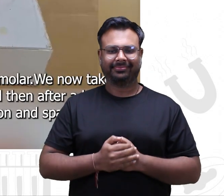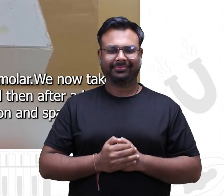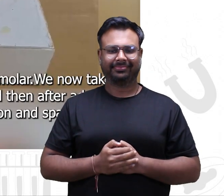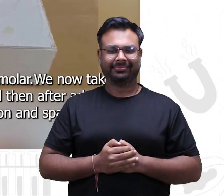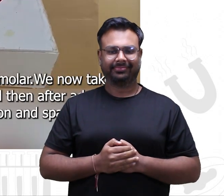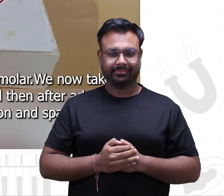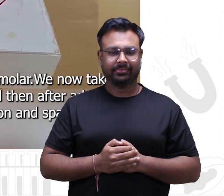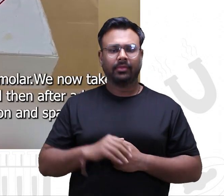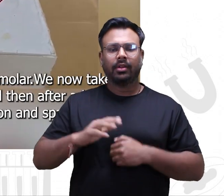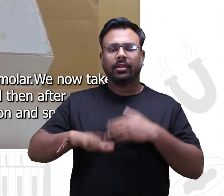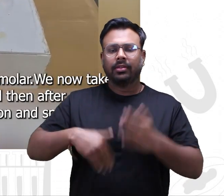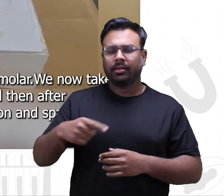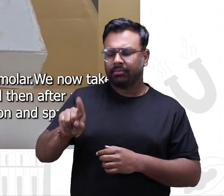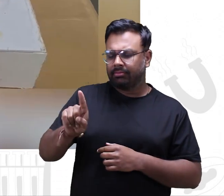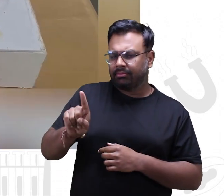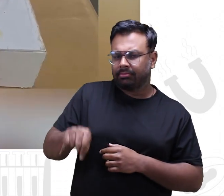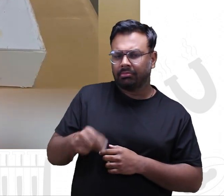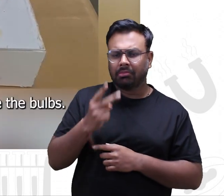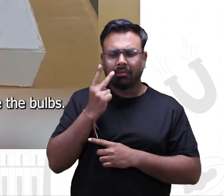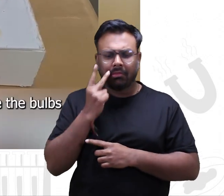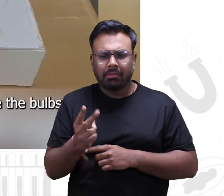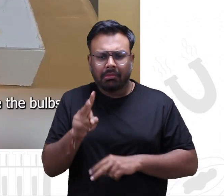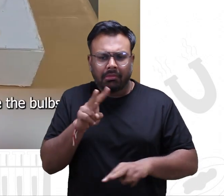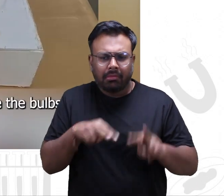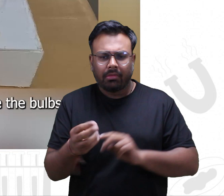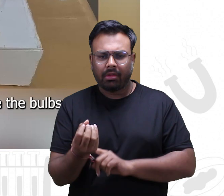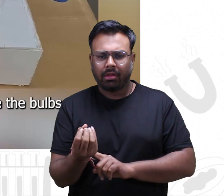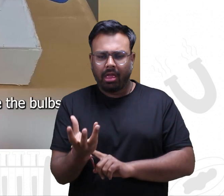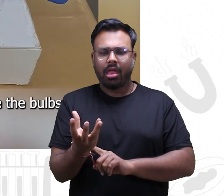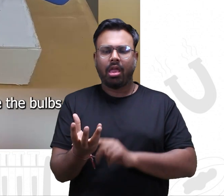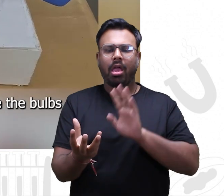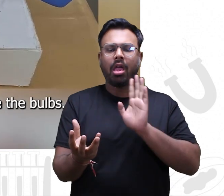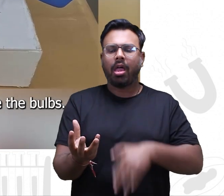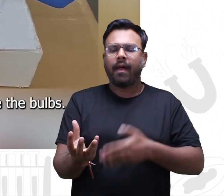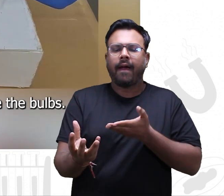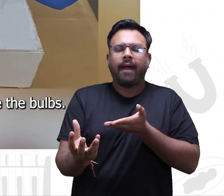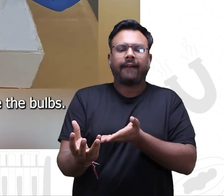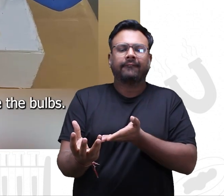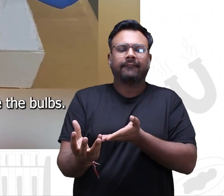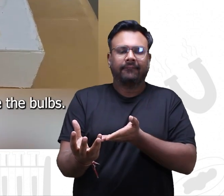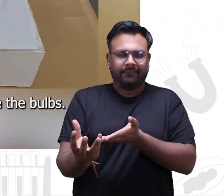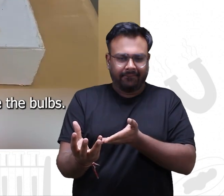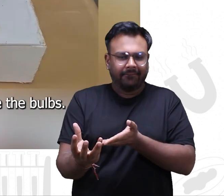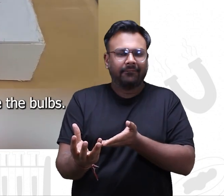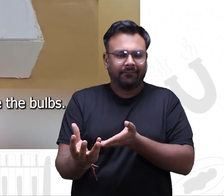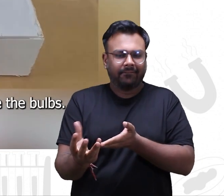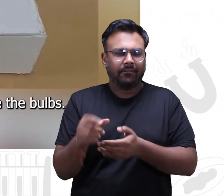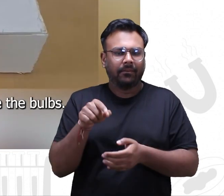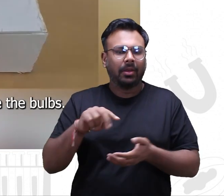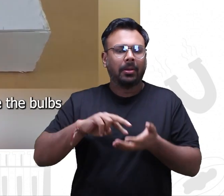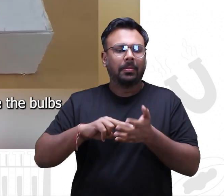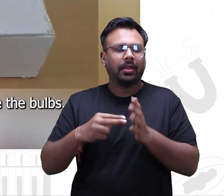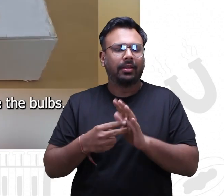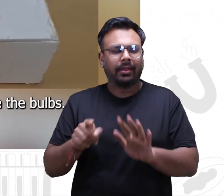into the solution and space them apart. Finally, flip the switch on to close the circuit and